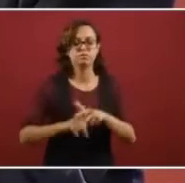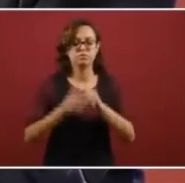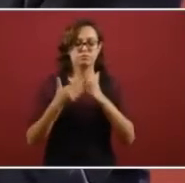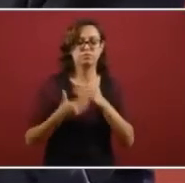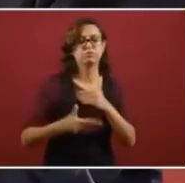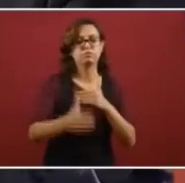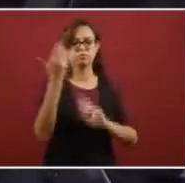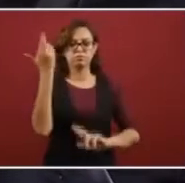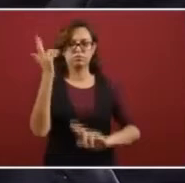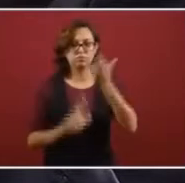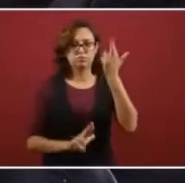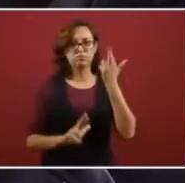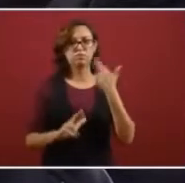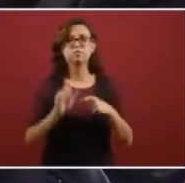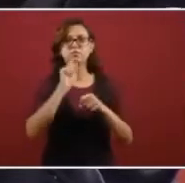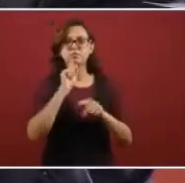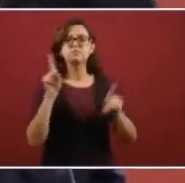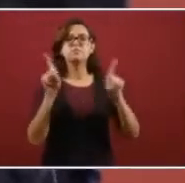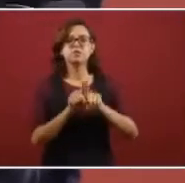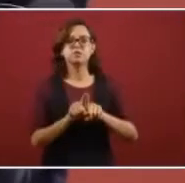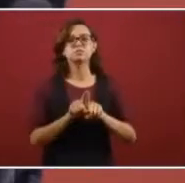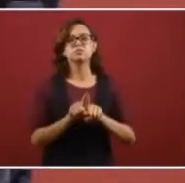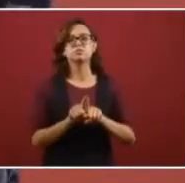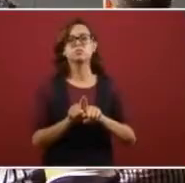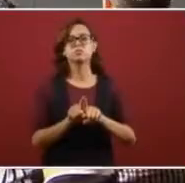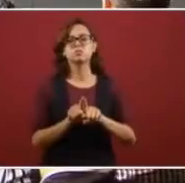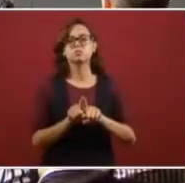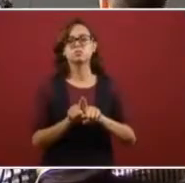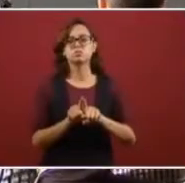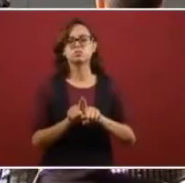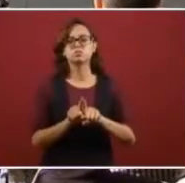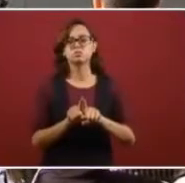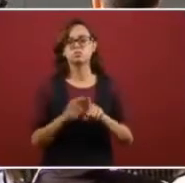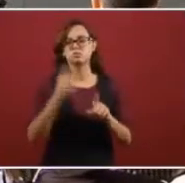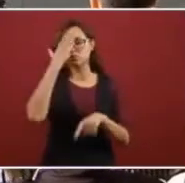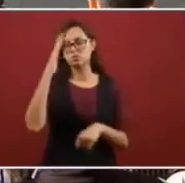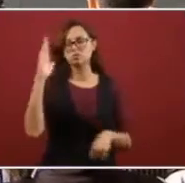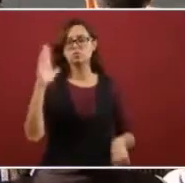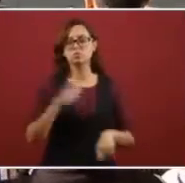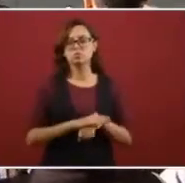revolution. Let's not forget